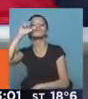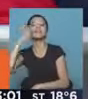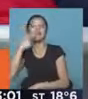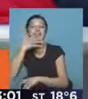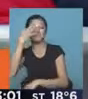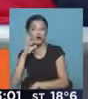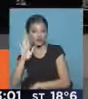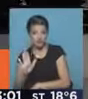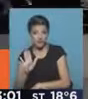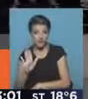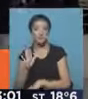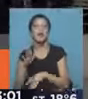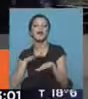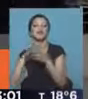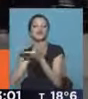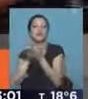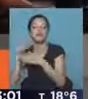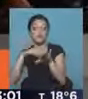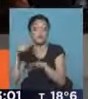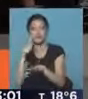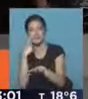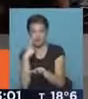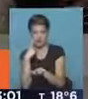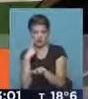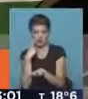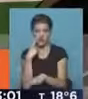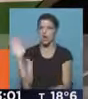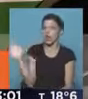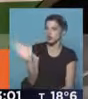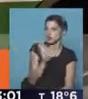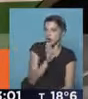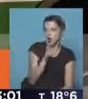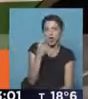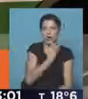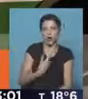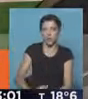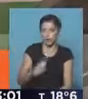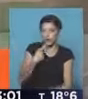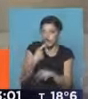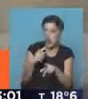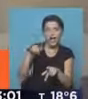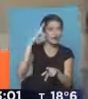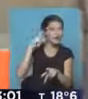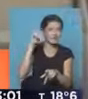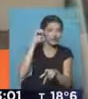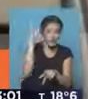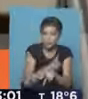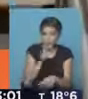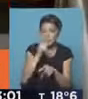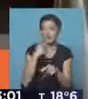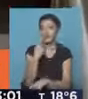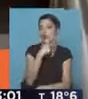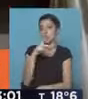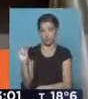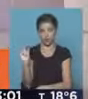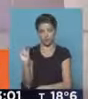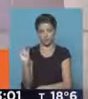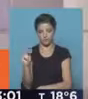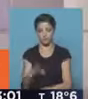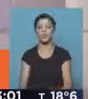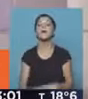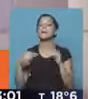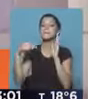la crisis inmigratoria. Ganó la alternativa oficial aprobada por el 98% de los votantes, pero la